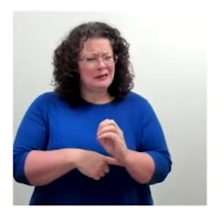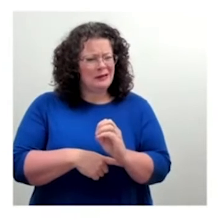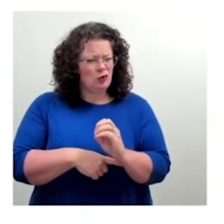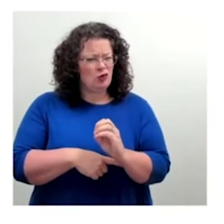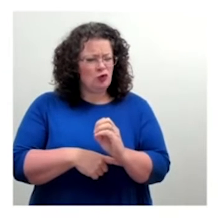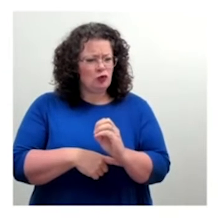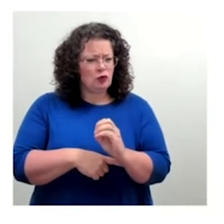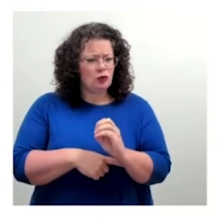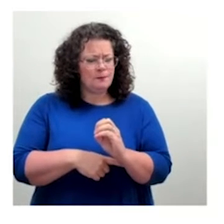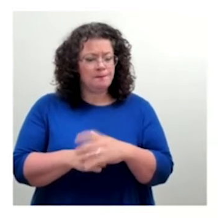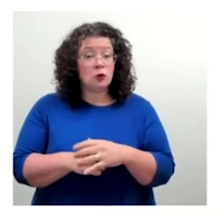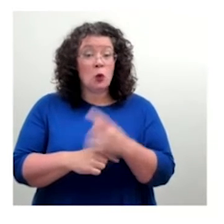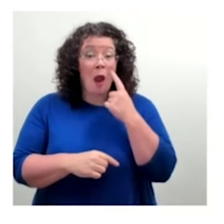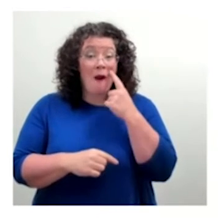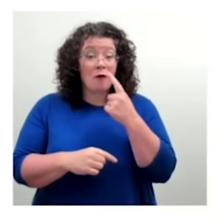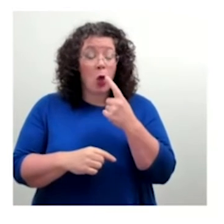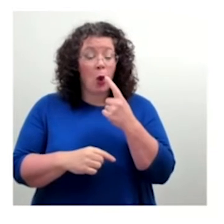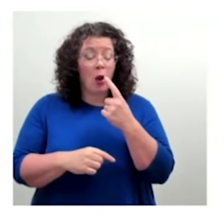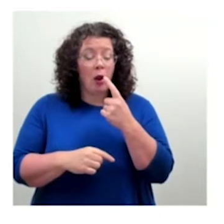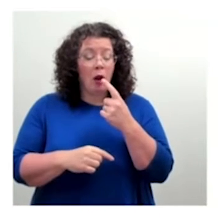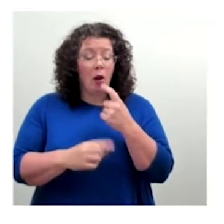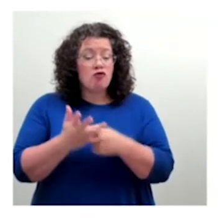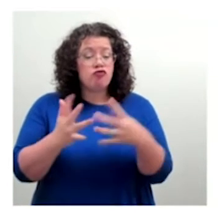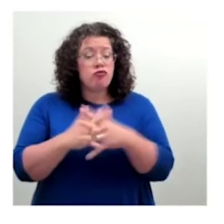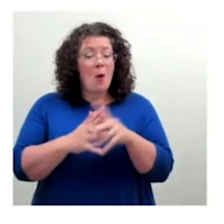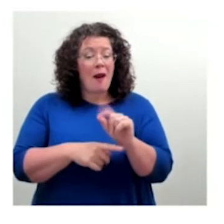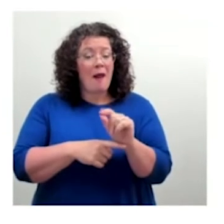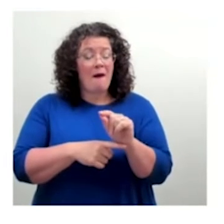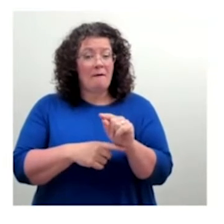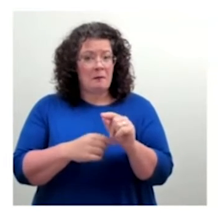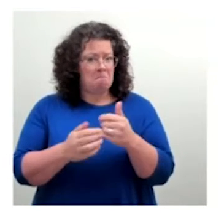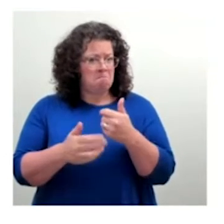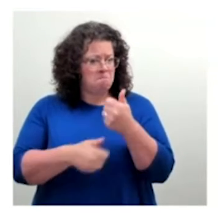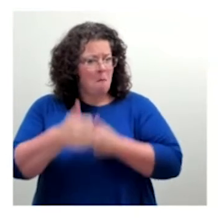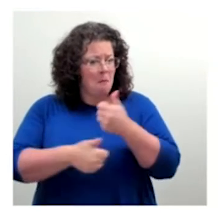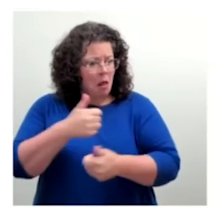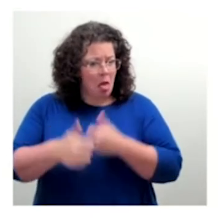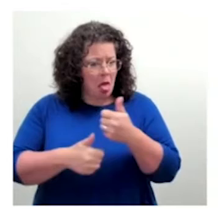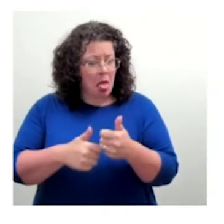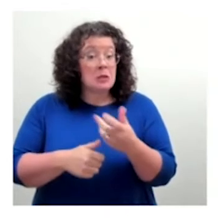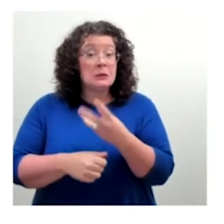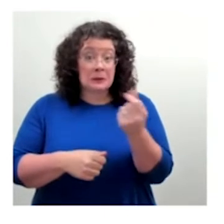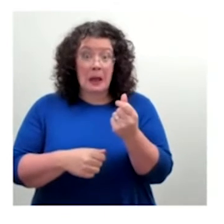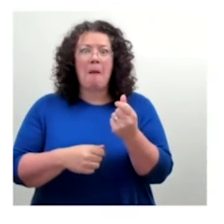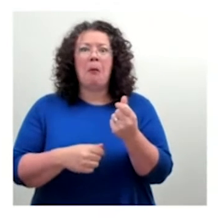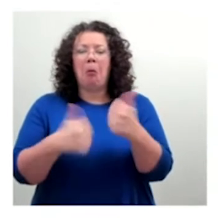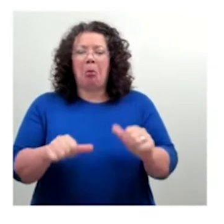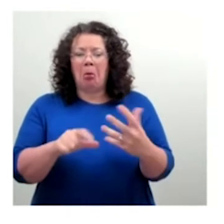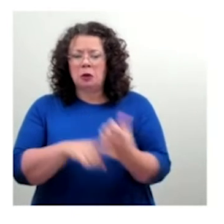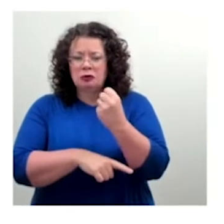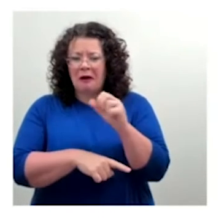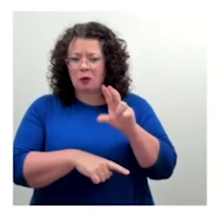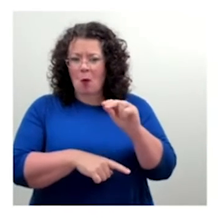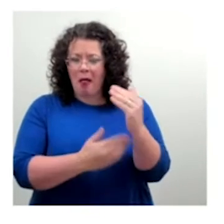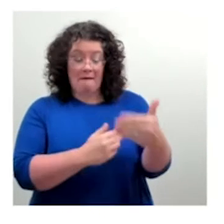10, which is a sort of 1 millimeter letter height. And we run this, if we were physically at the workshop, I'd be handing you out these vision test